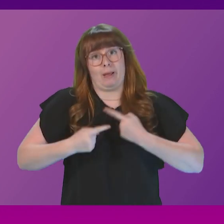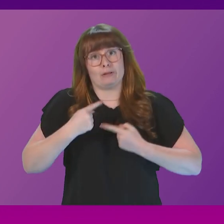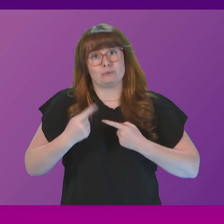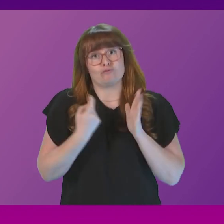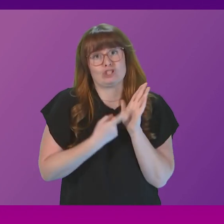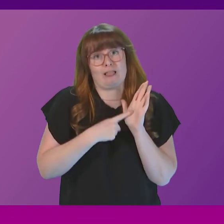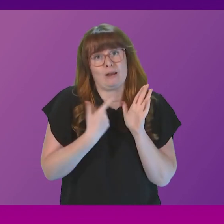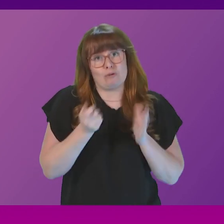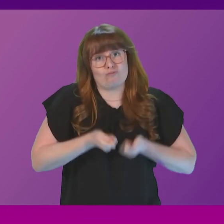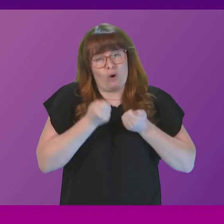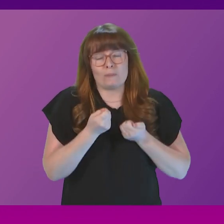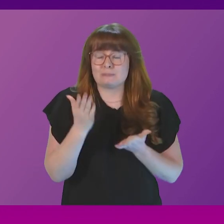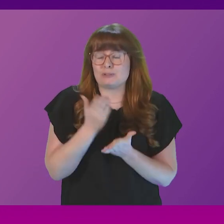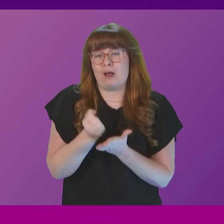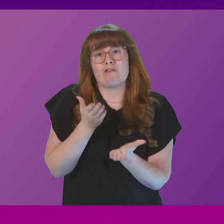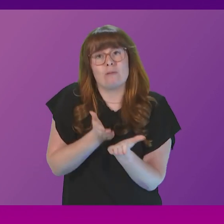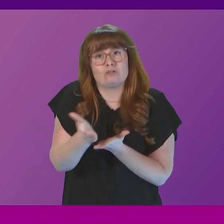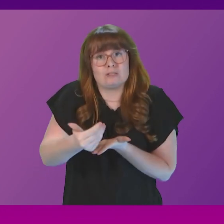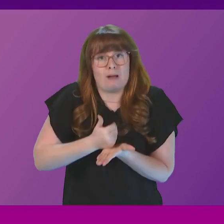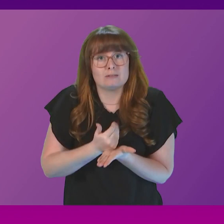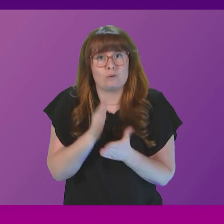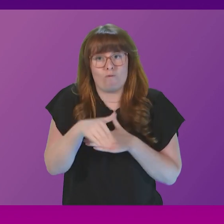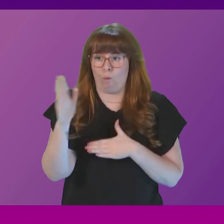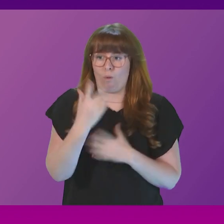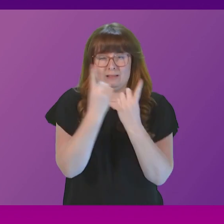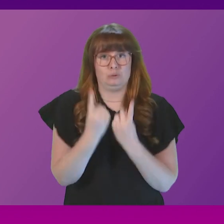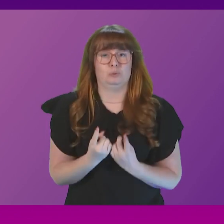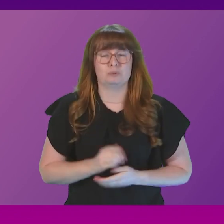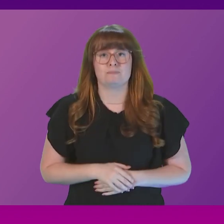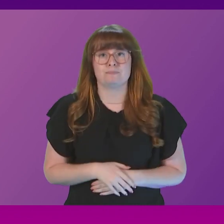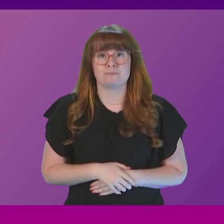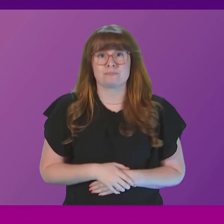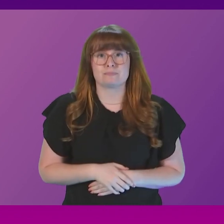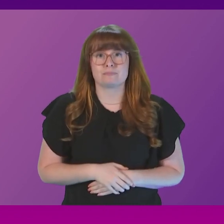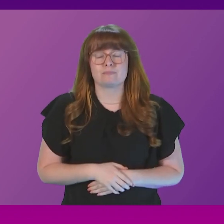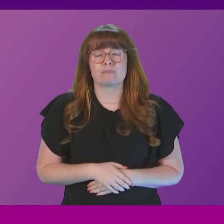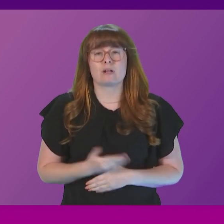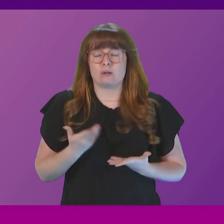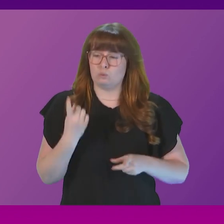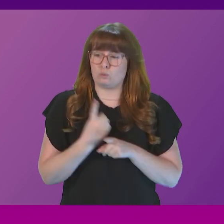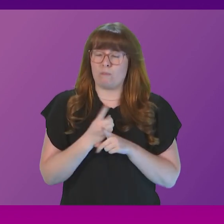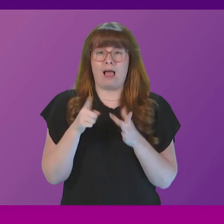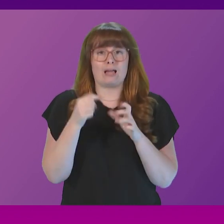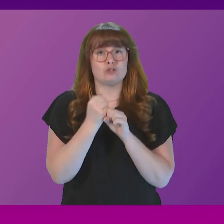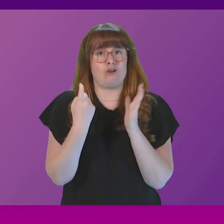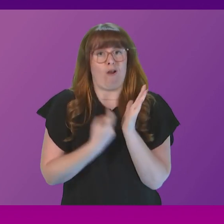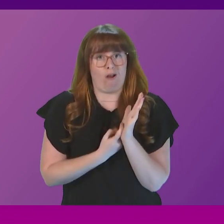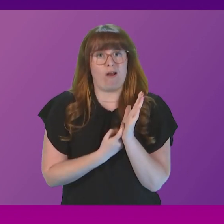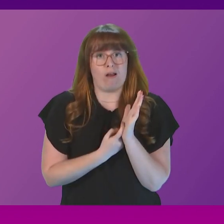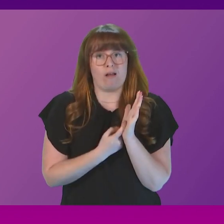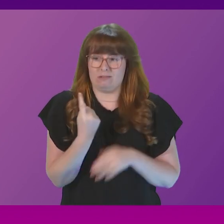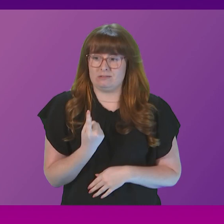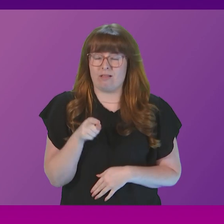Leonard's point, as much transparency around these matters as possible. In terms of the IGR itself, I mean,